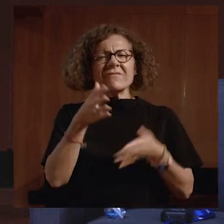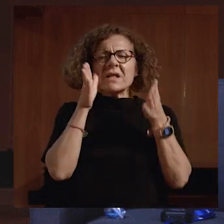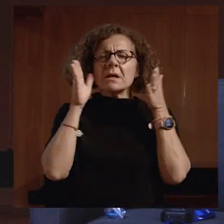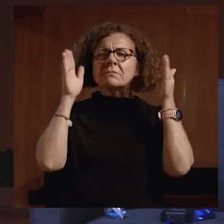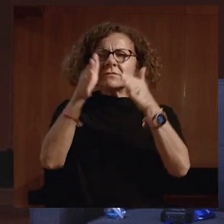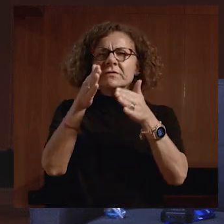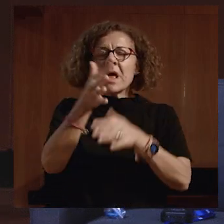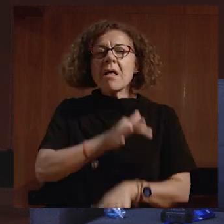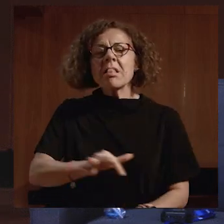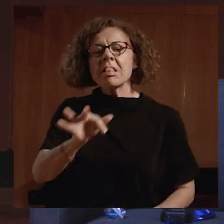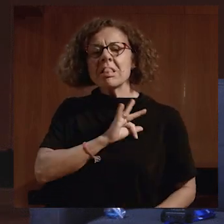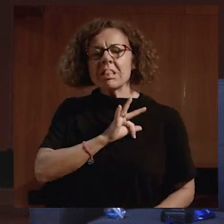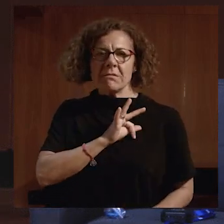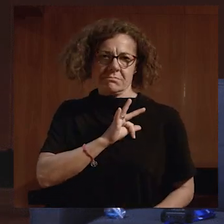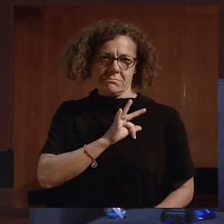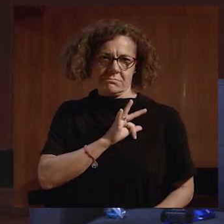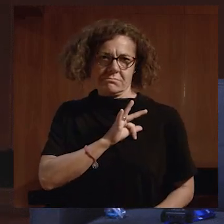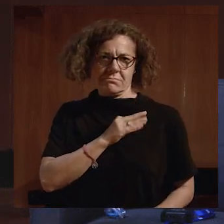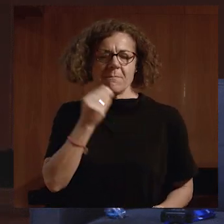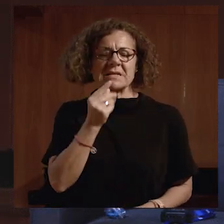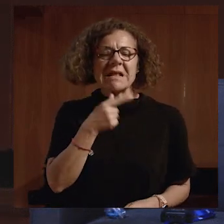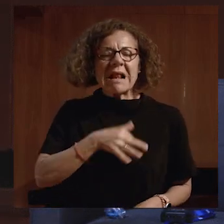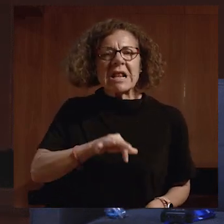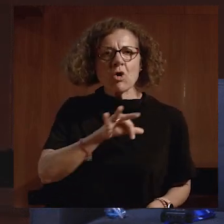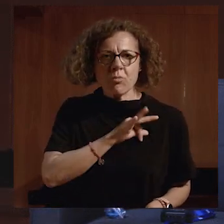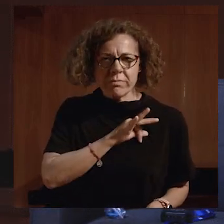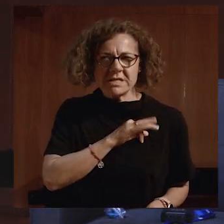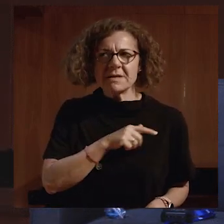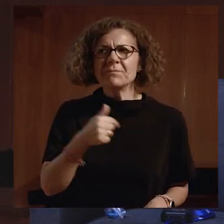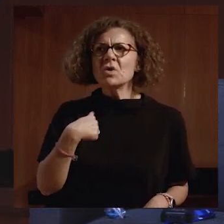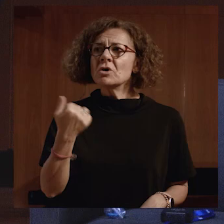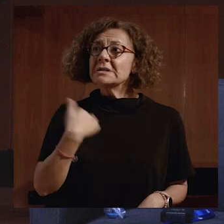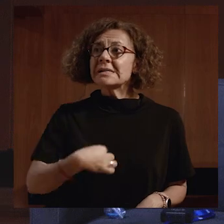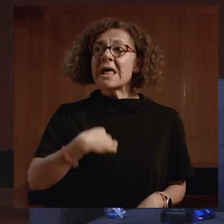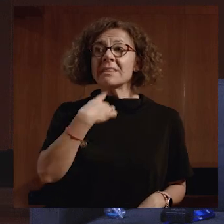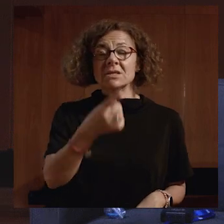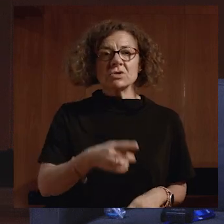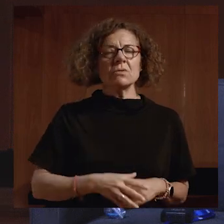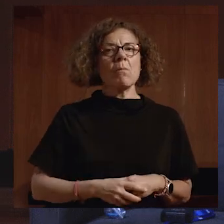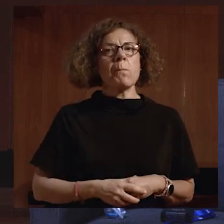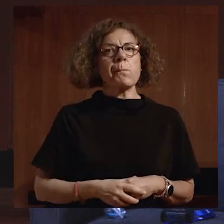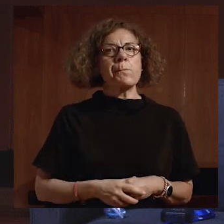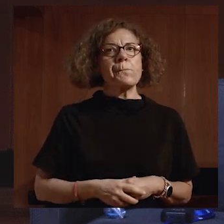I mentioned it a little bit ago, self-reflection as one of the key things for me.